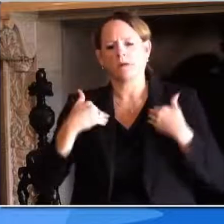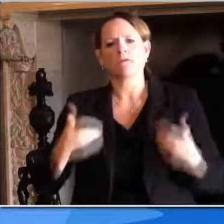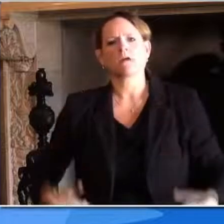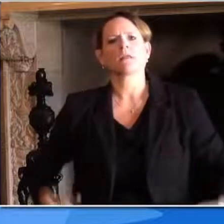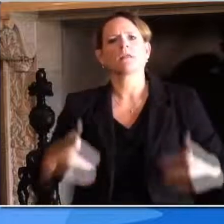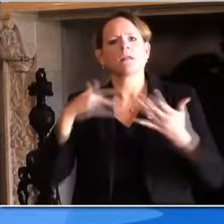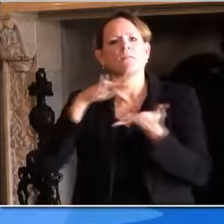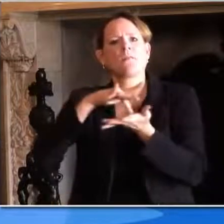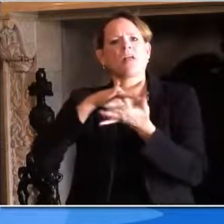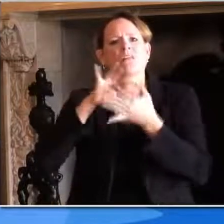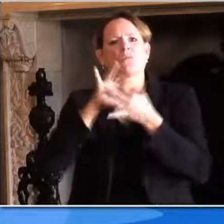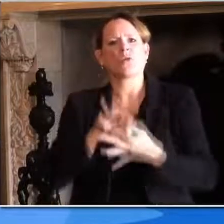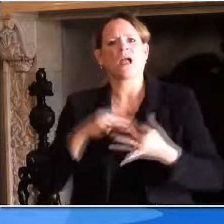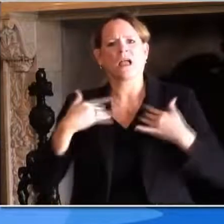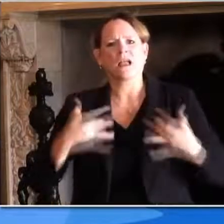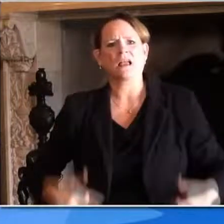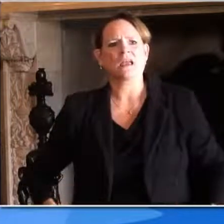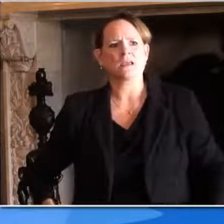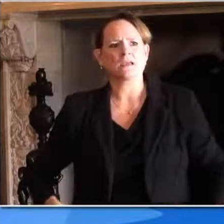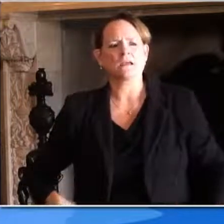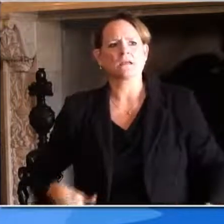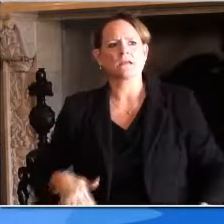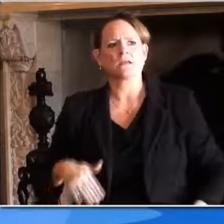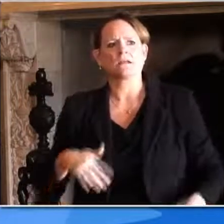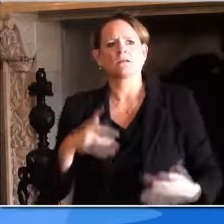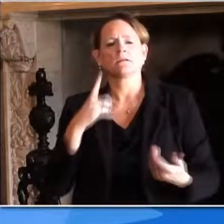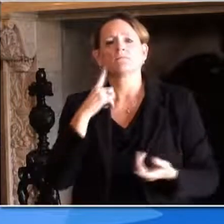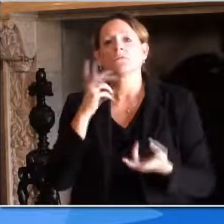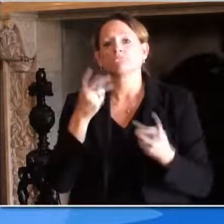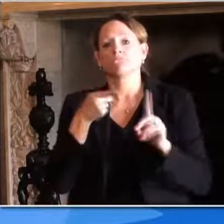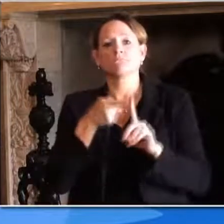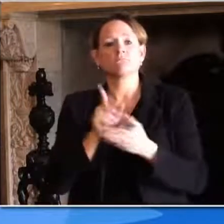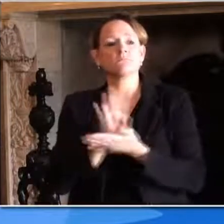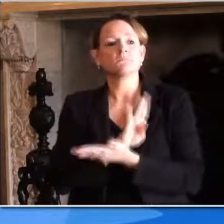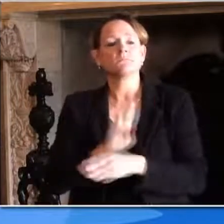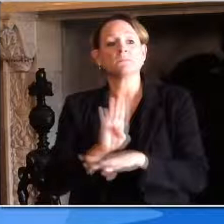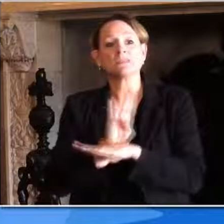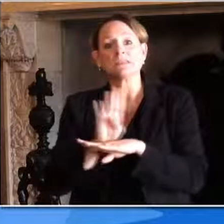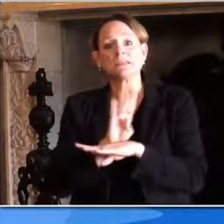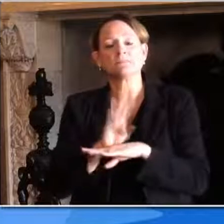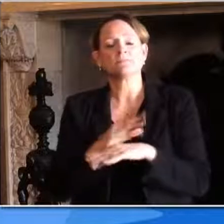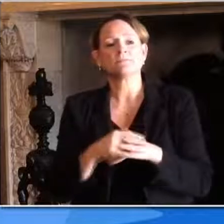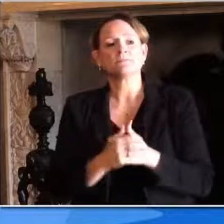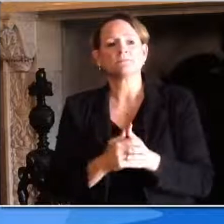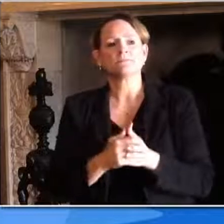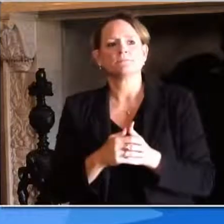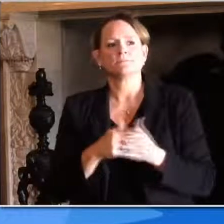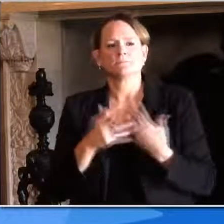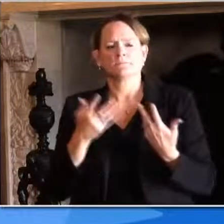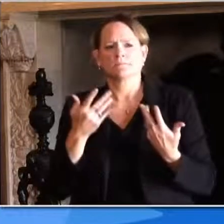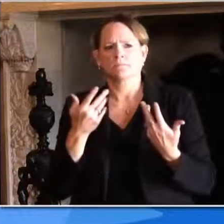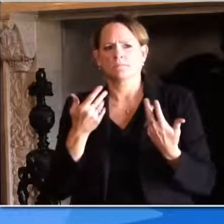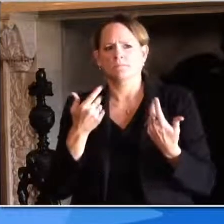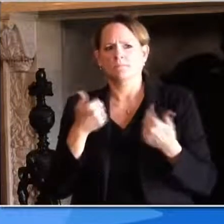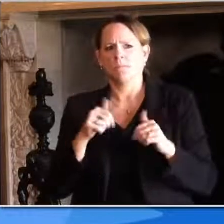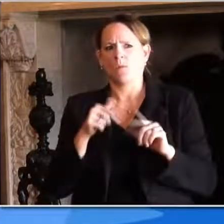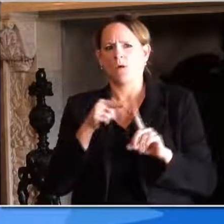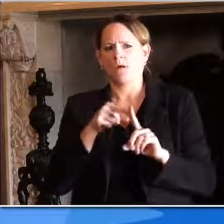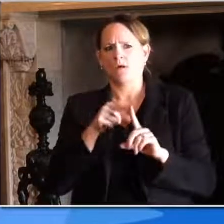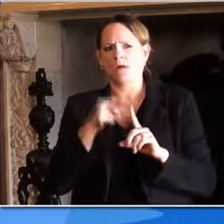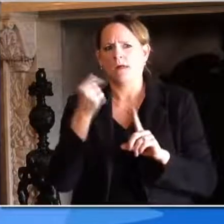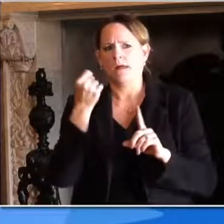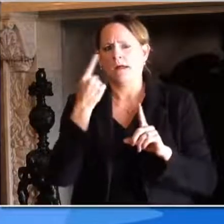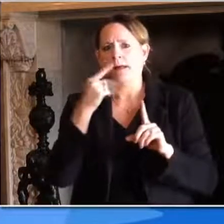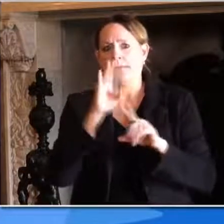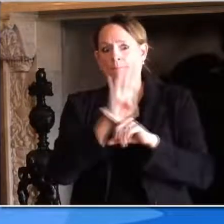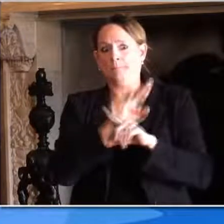to be understanding of the exemptions for the people who actually need them. But then also wanting to